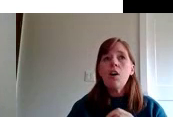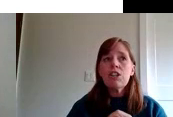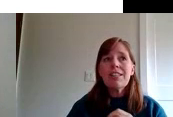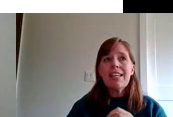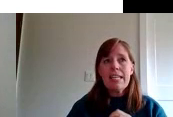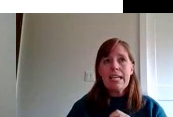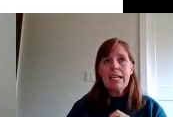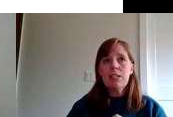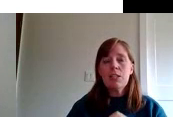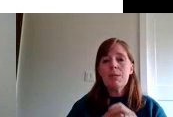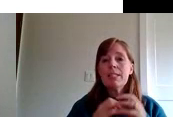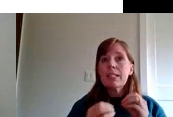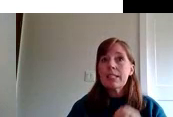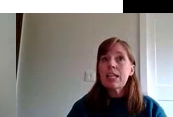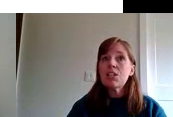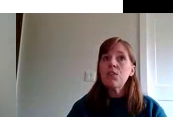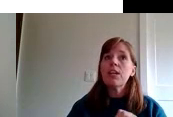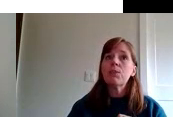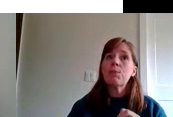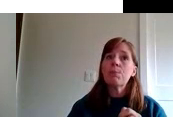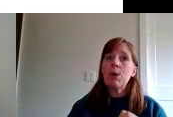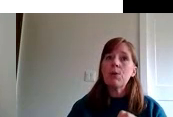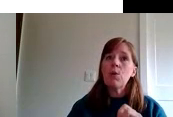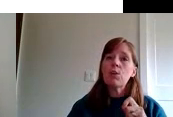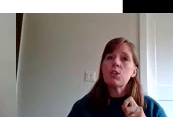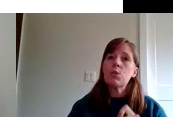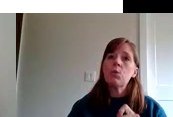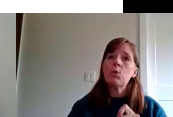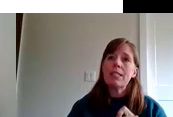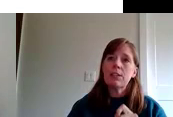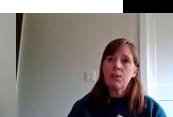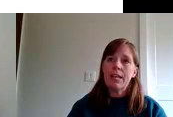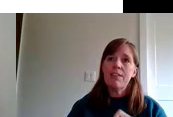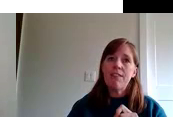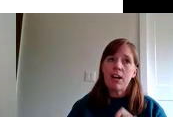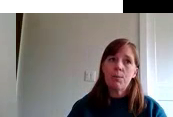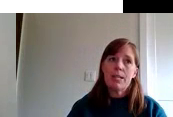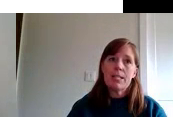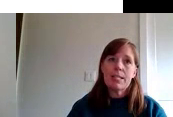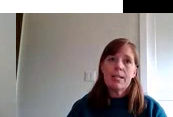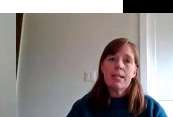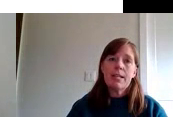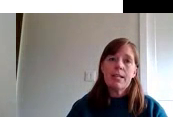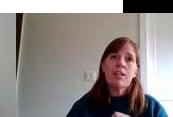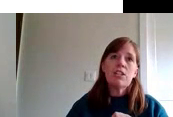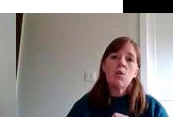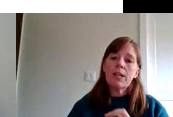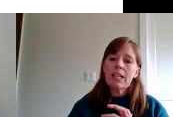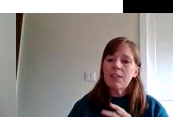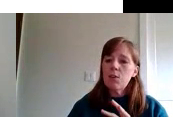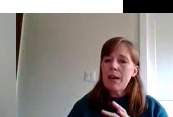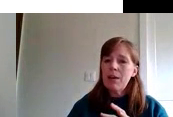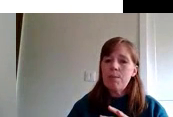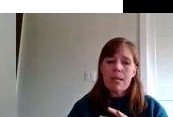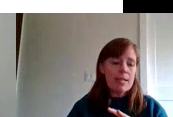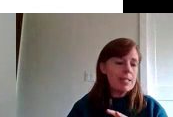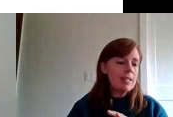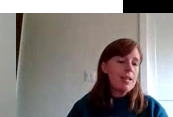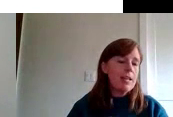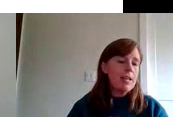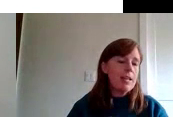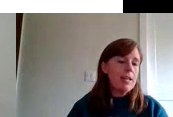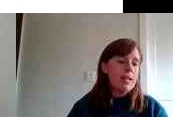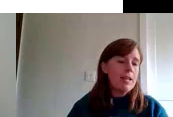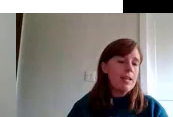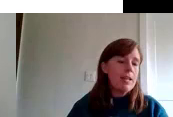have the technology they need to be successful in a remote or school-based learning environment? And so we're going to give you about a